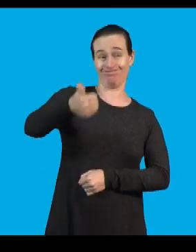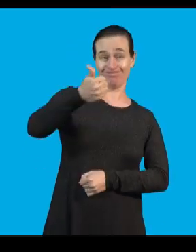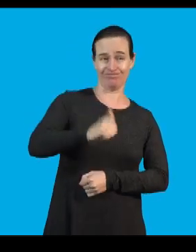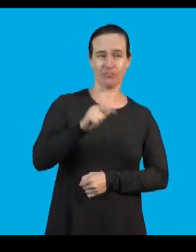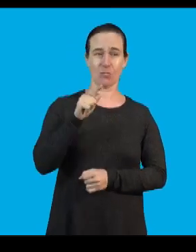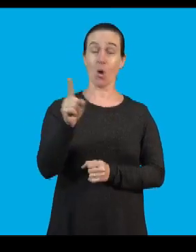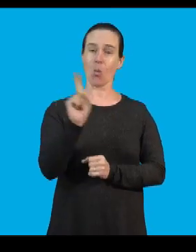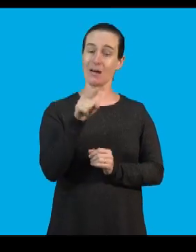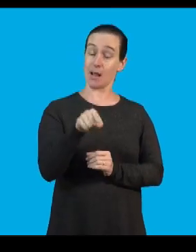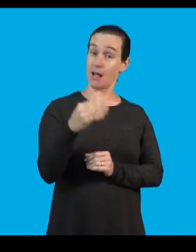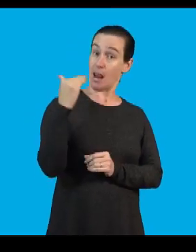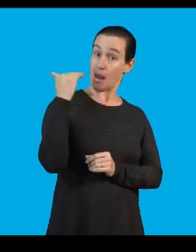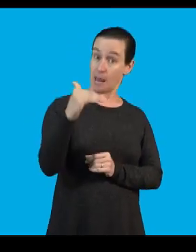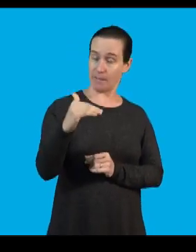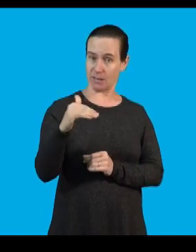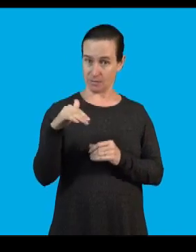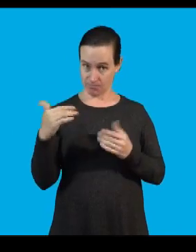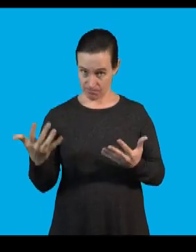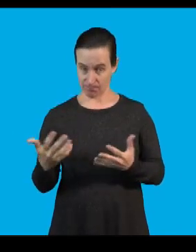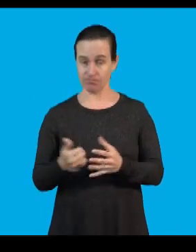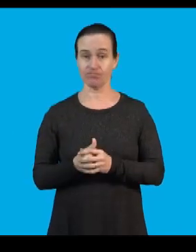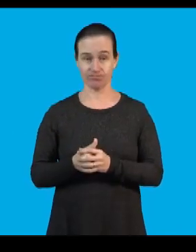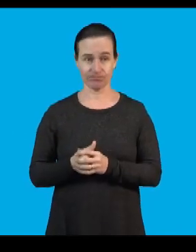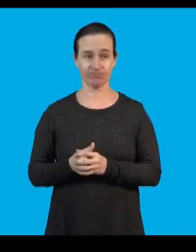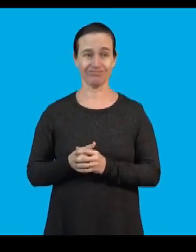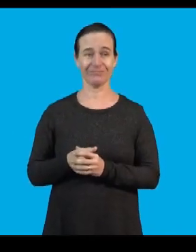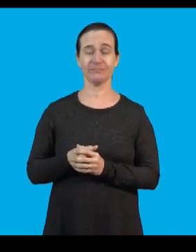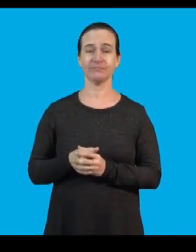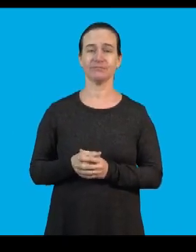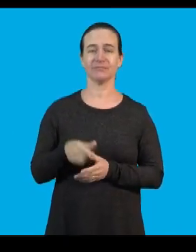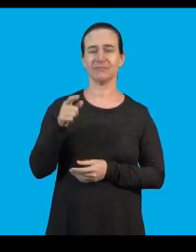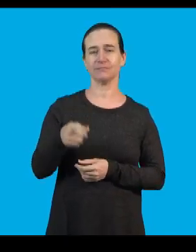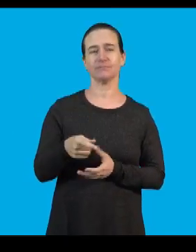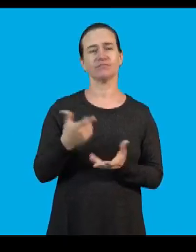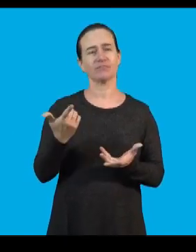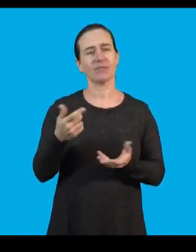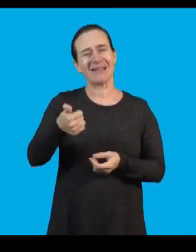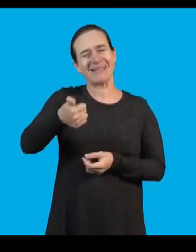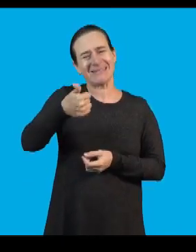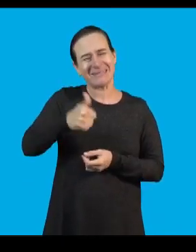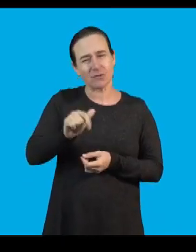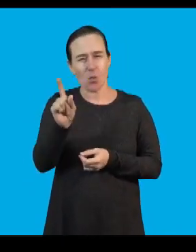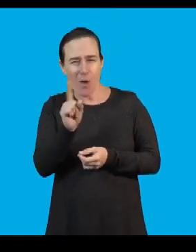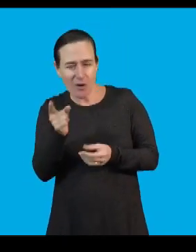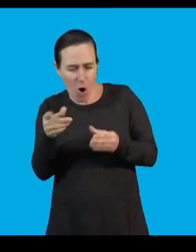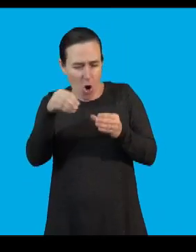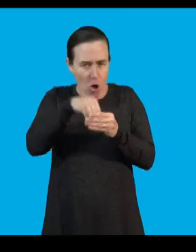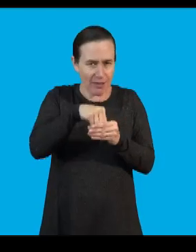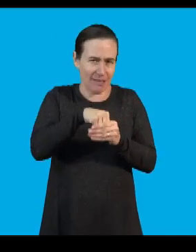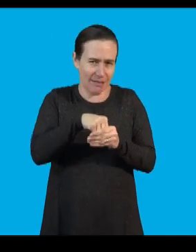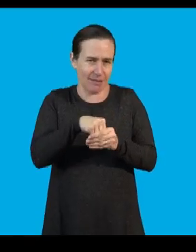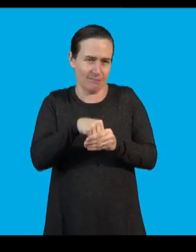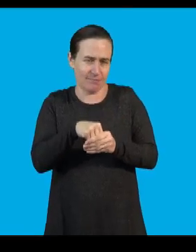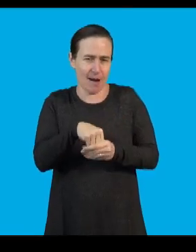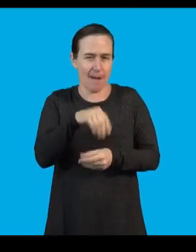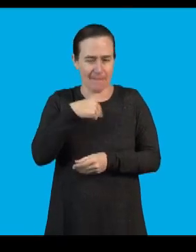The limit or the textual reference of that particular question, all right, as well as the content